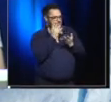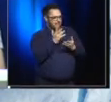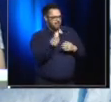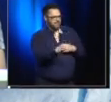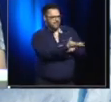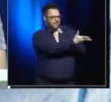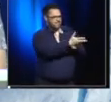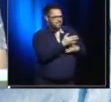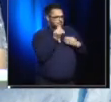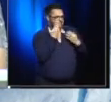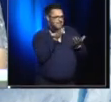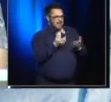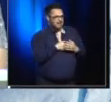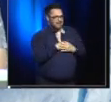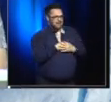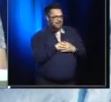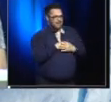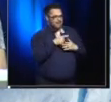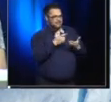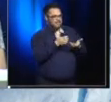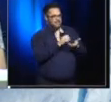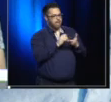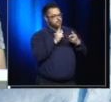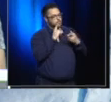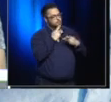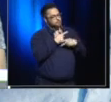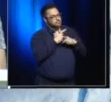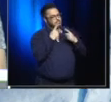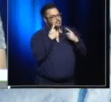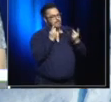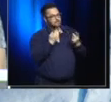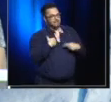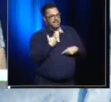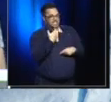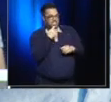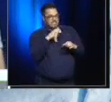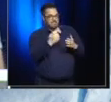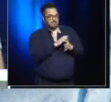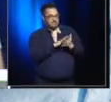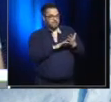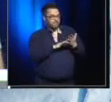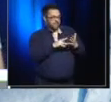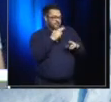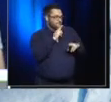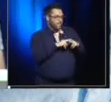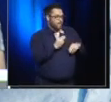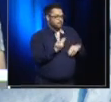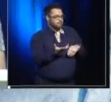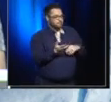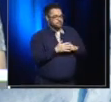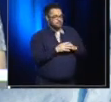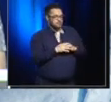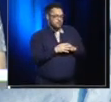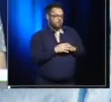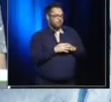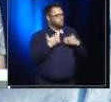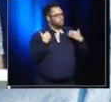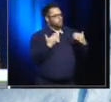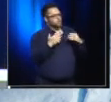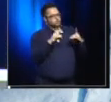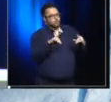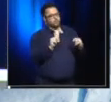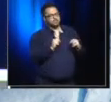These collaborations are productive, and having just done one, they're a lot of fun. So go out and do